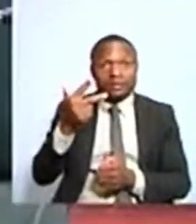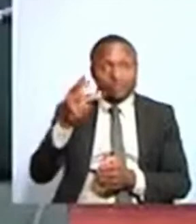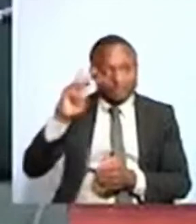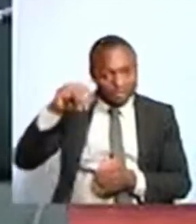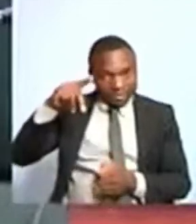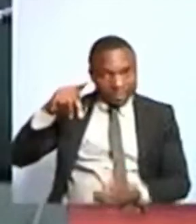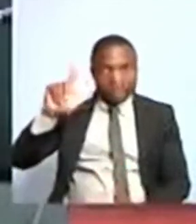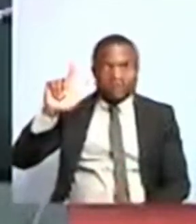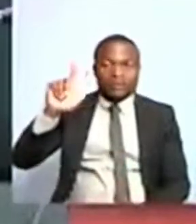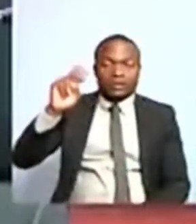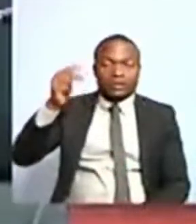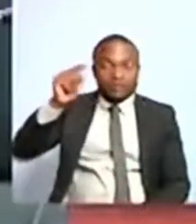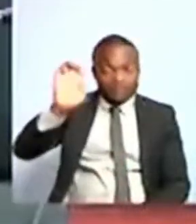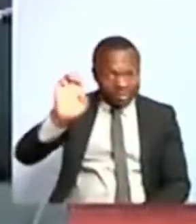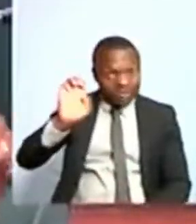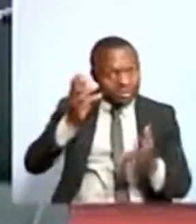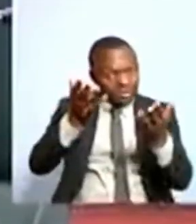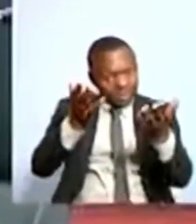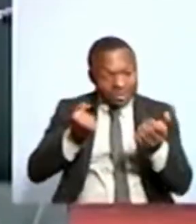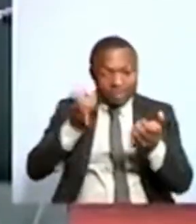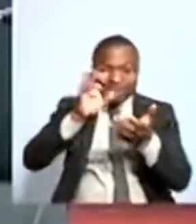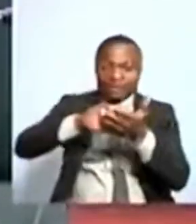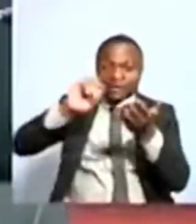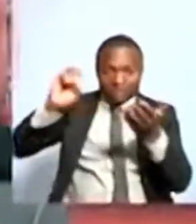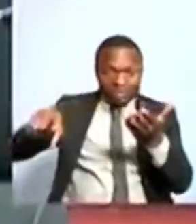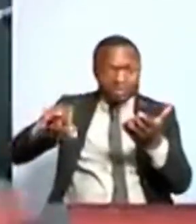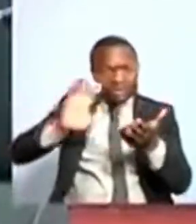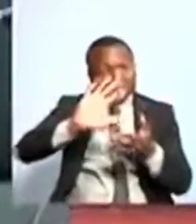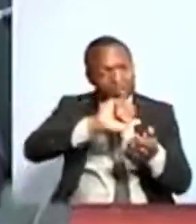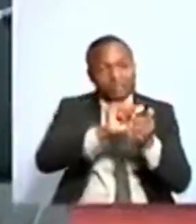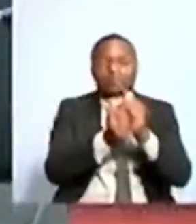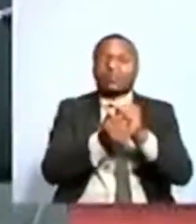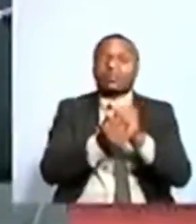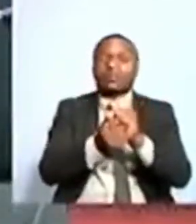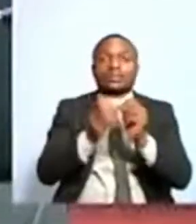Lunte wants to remove as his amendment, have already